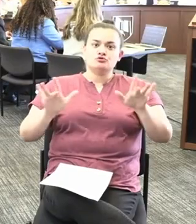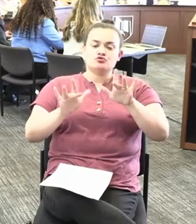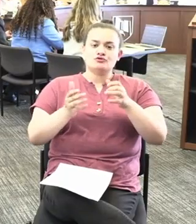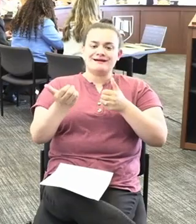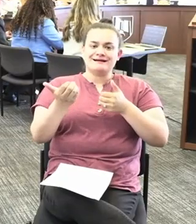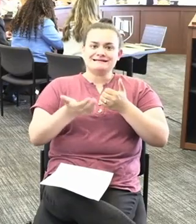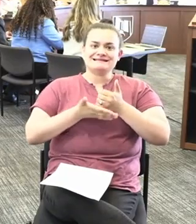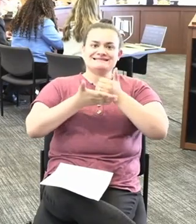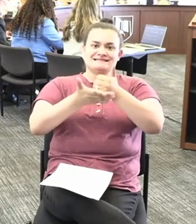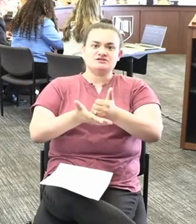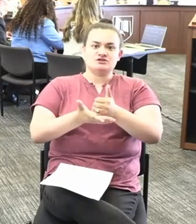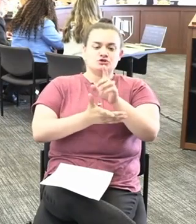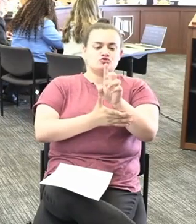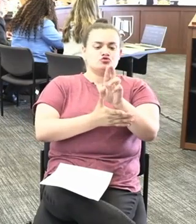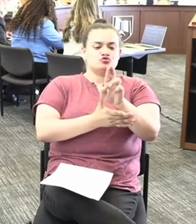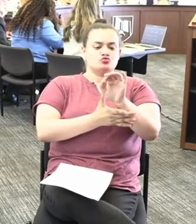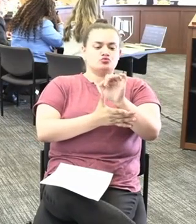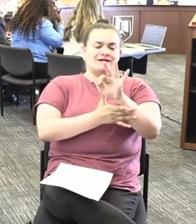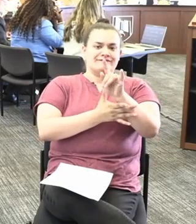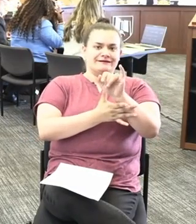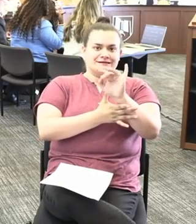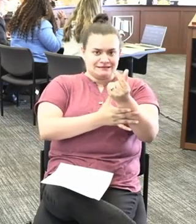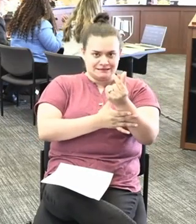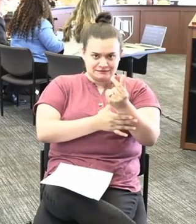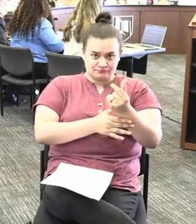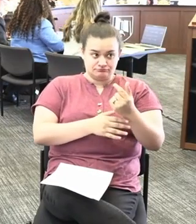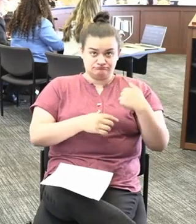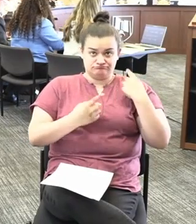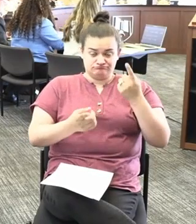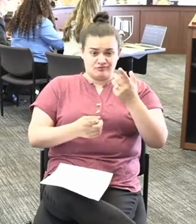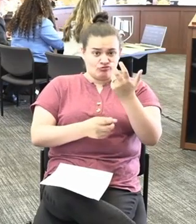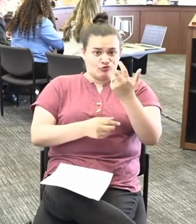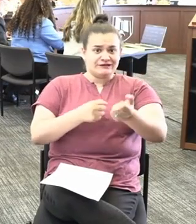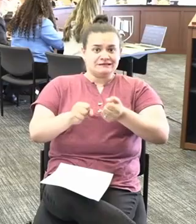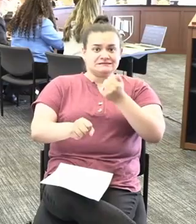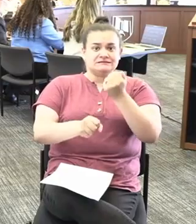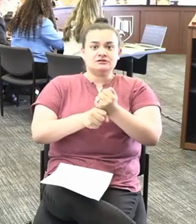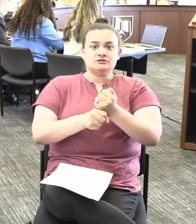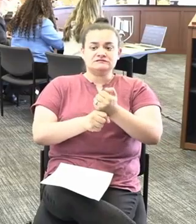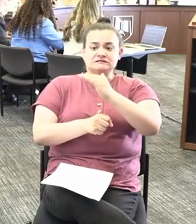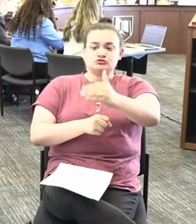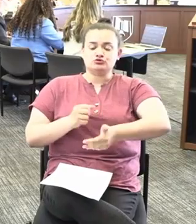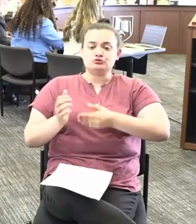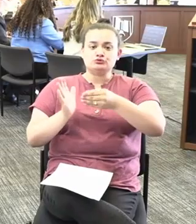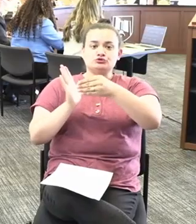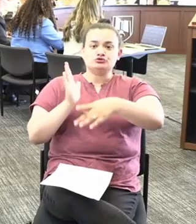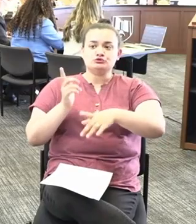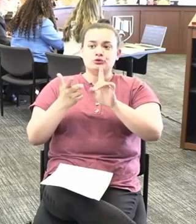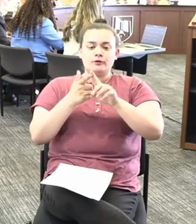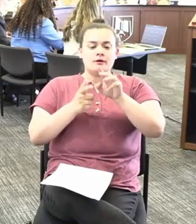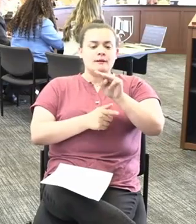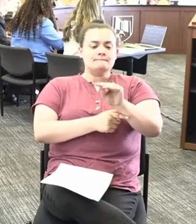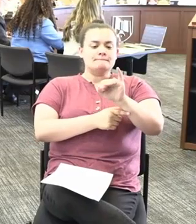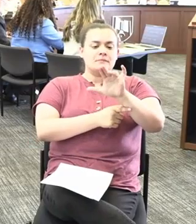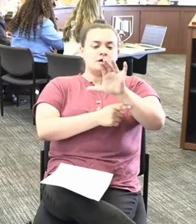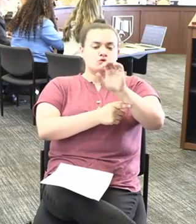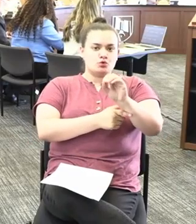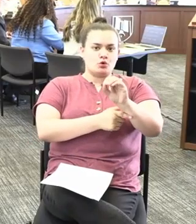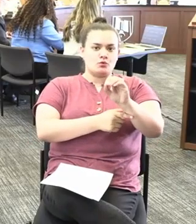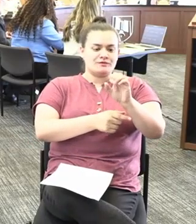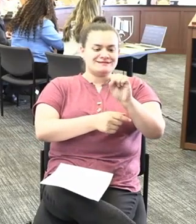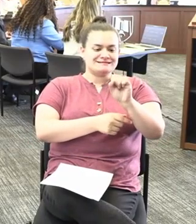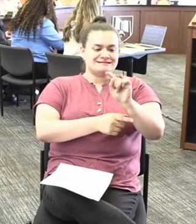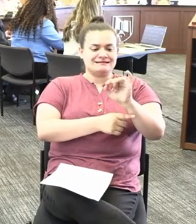drafting. For over the past 13 years, he has excelled in introducing students to MicroStation, which is